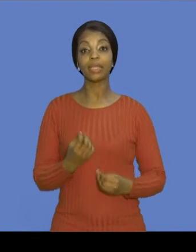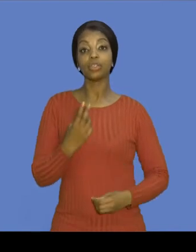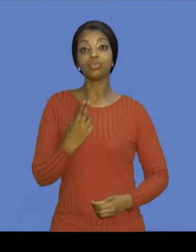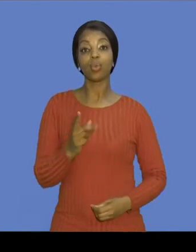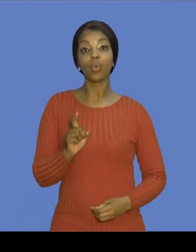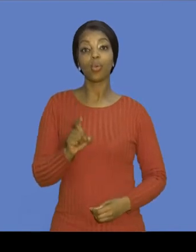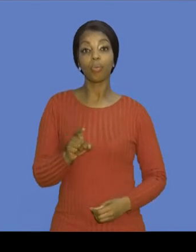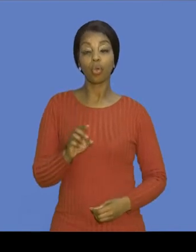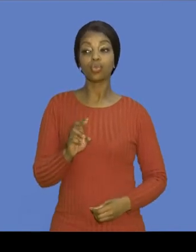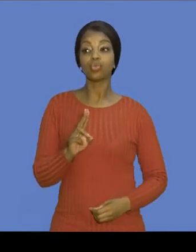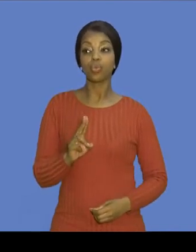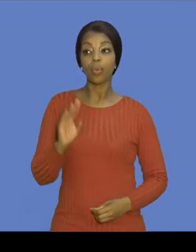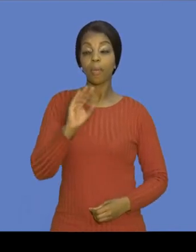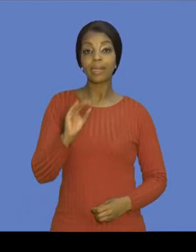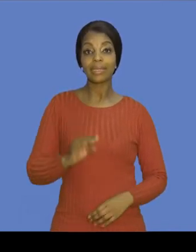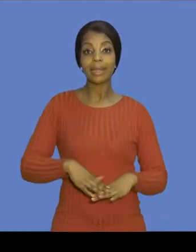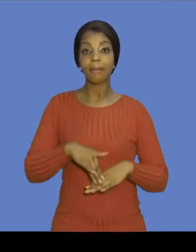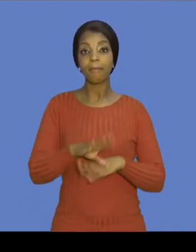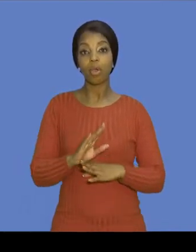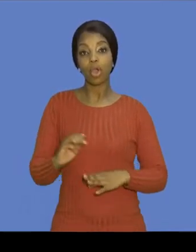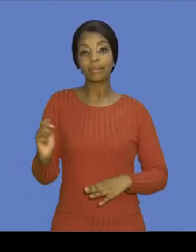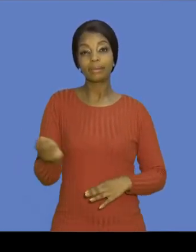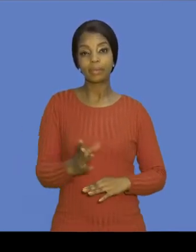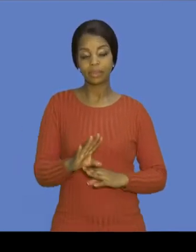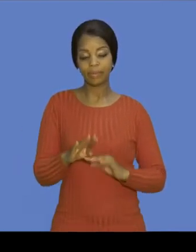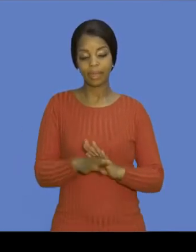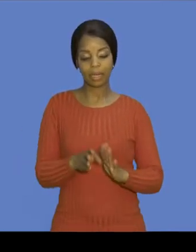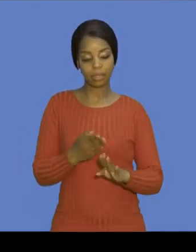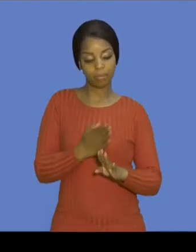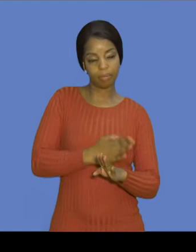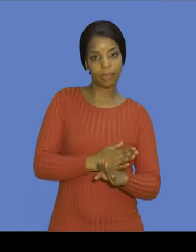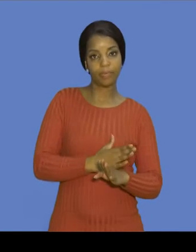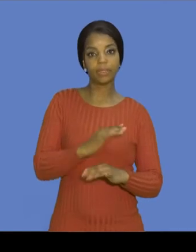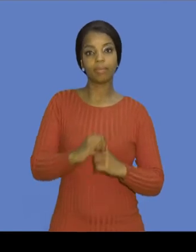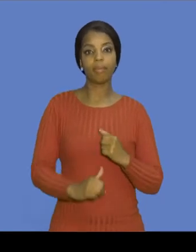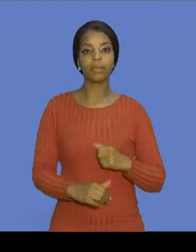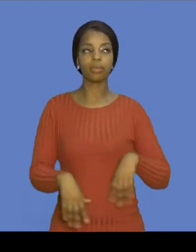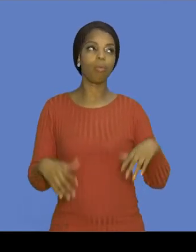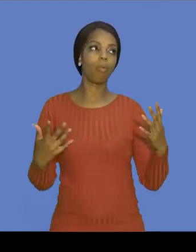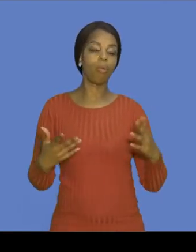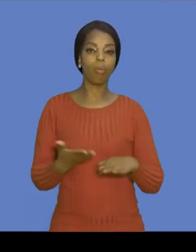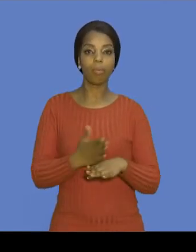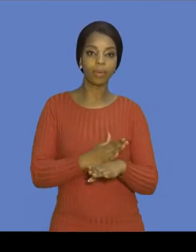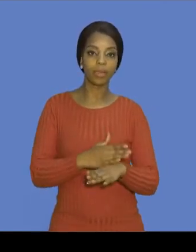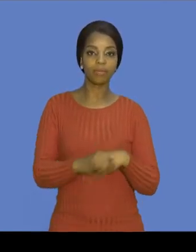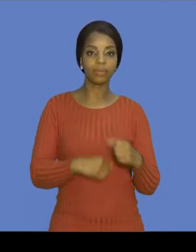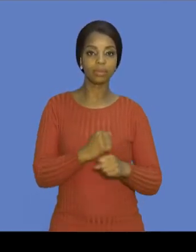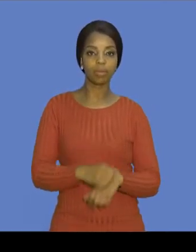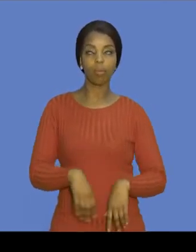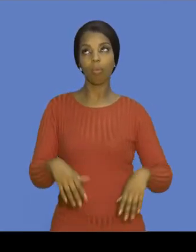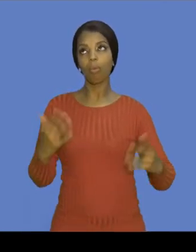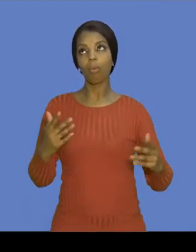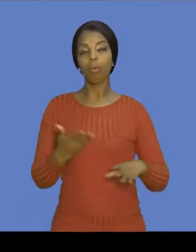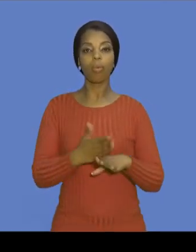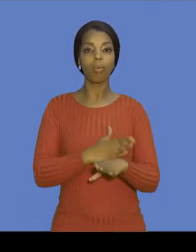2.2% more expensive than it was in the previous month or in the previous year or in the previous decade. And so